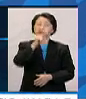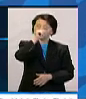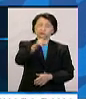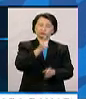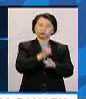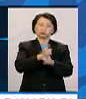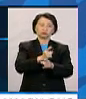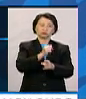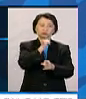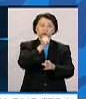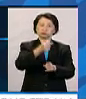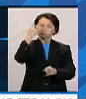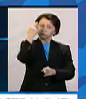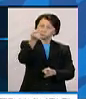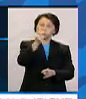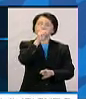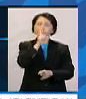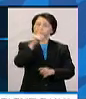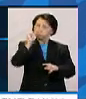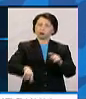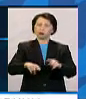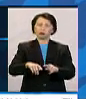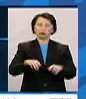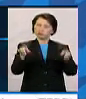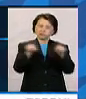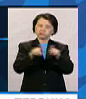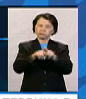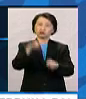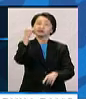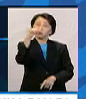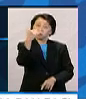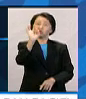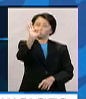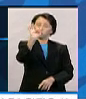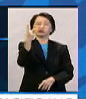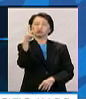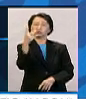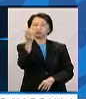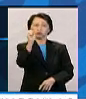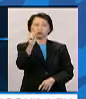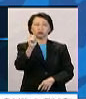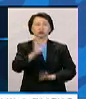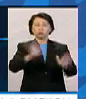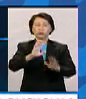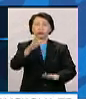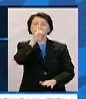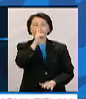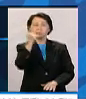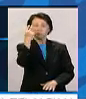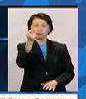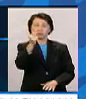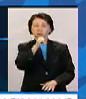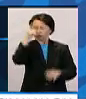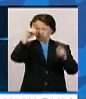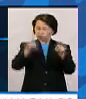it would definitely not a red card. It is more likely a yellow card, but or maybe not at all. I do not agree at